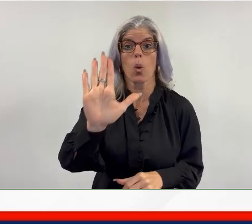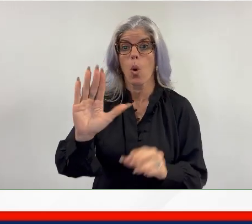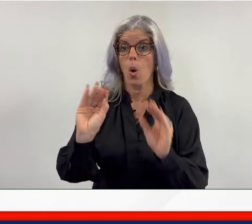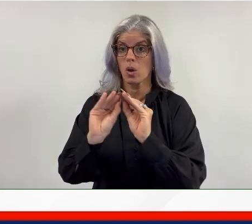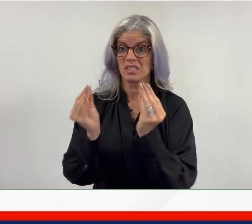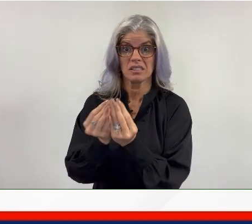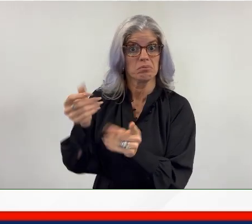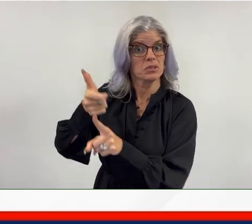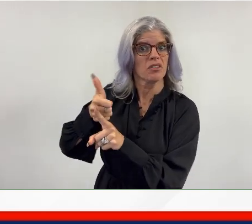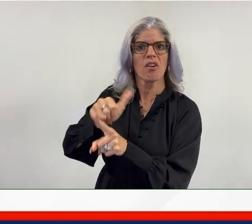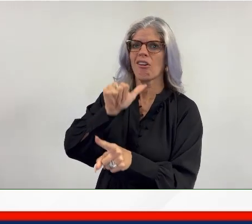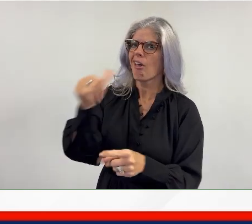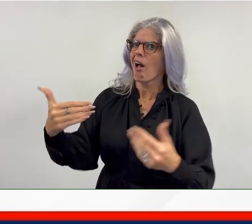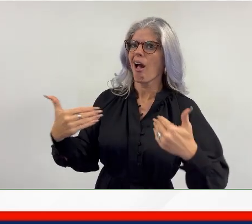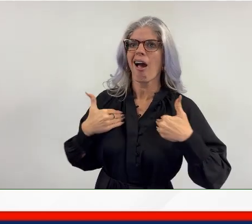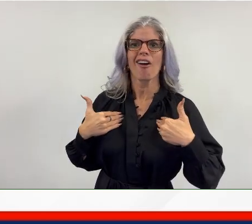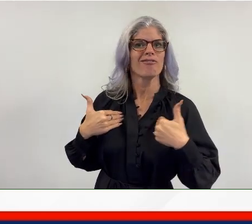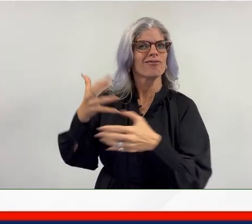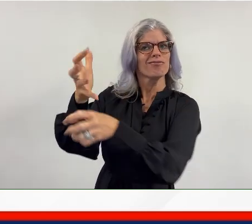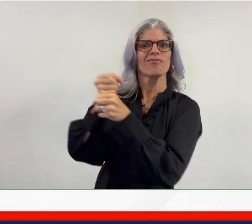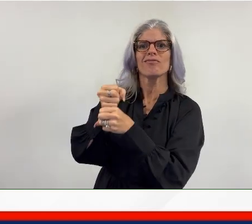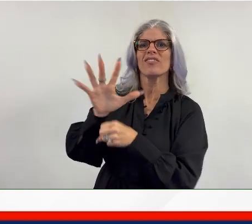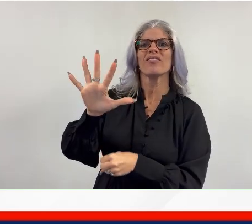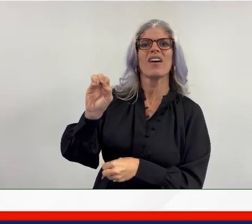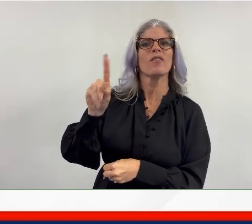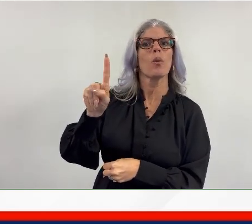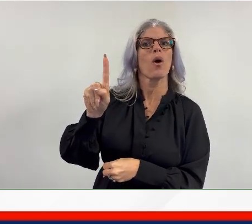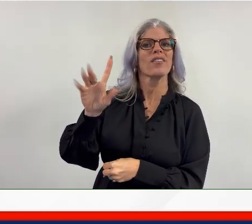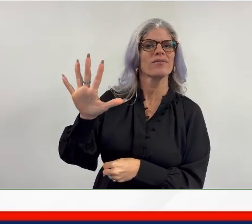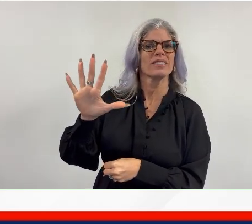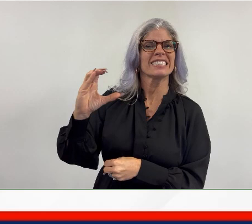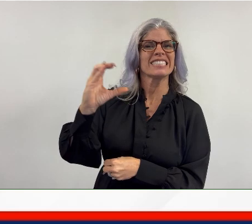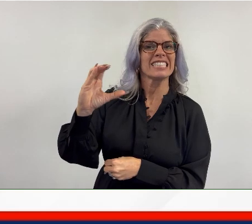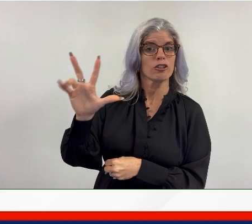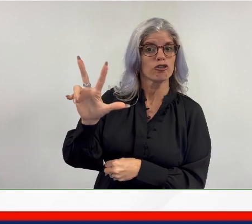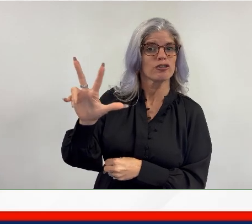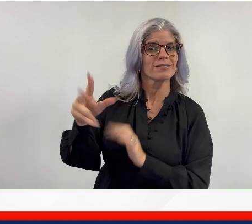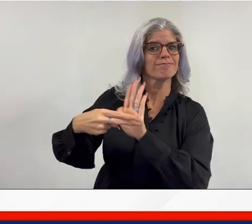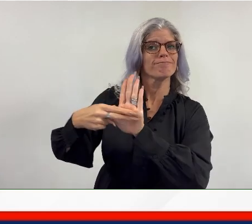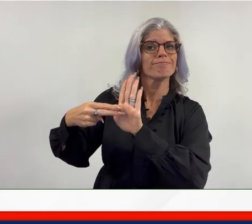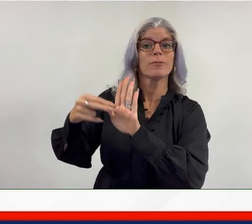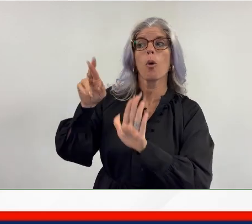Revenue Code Section 501c3 and state law requirements.